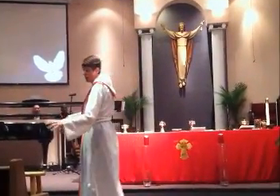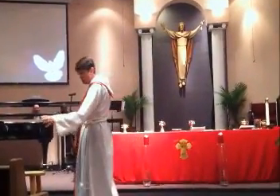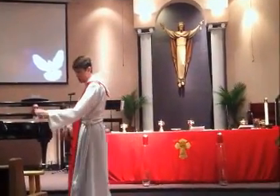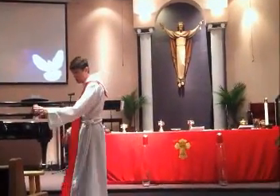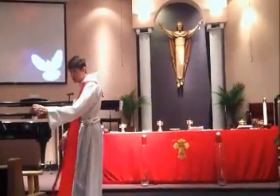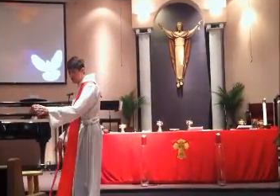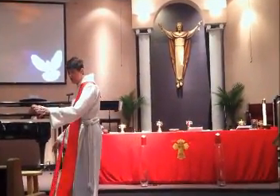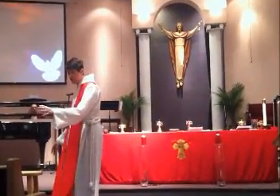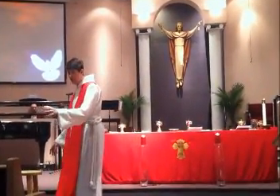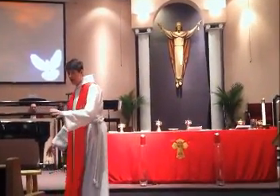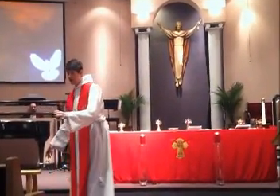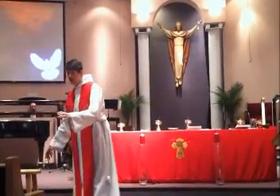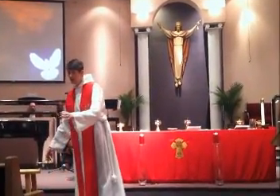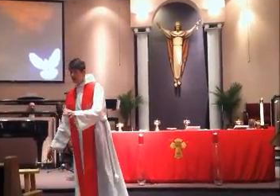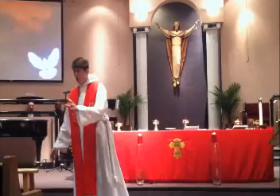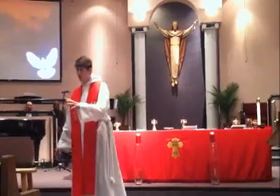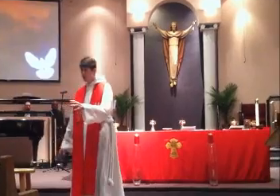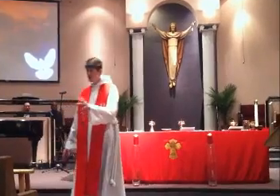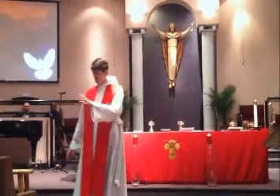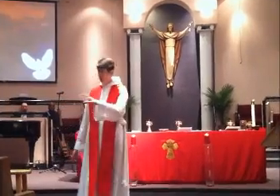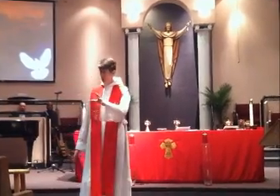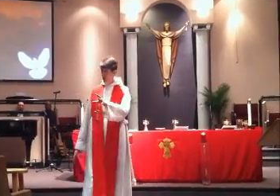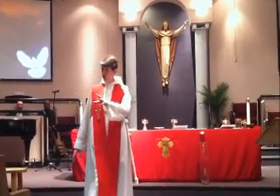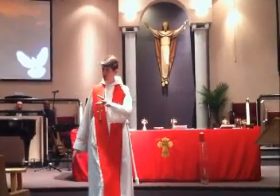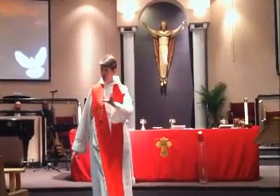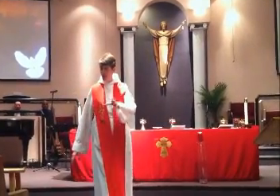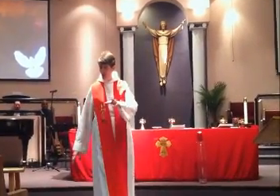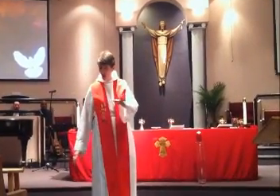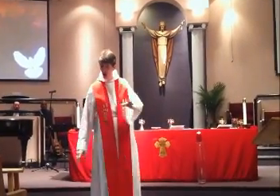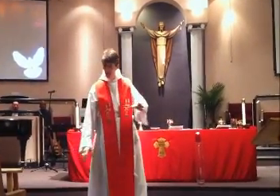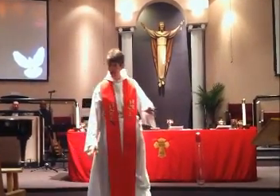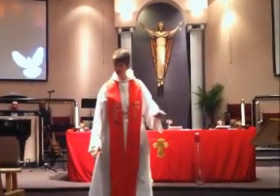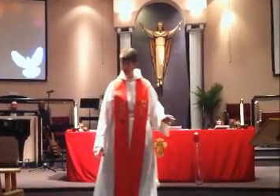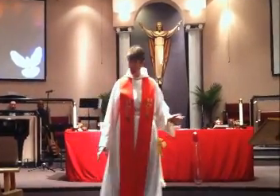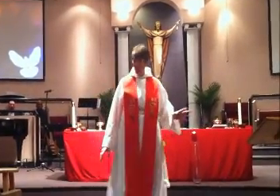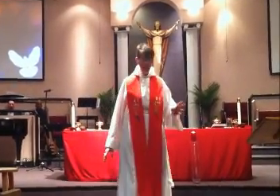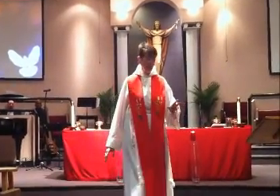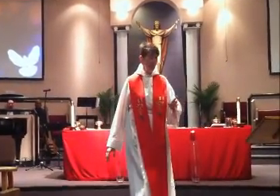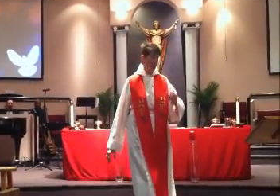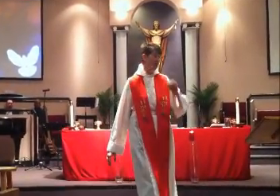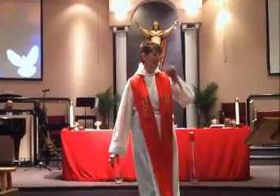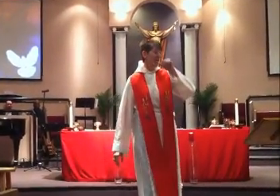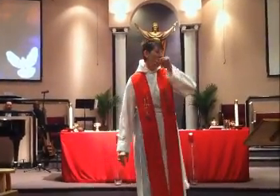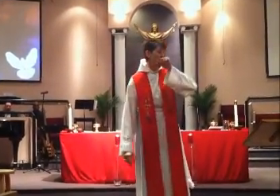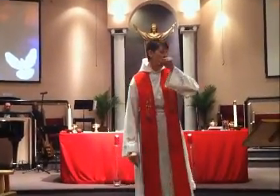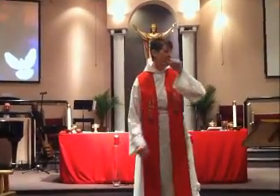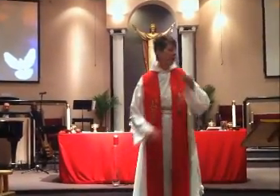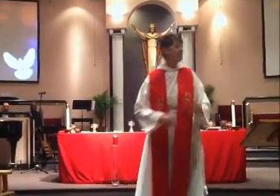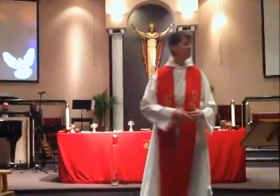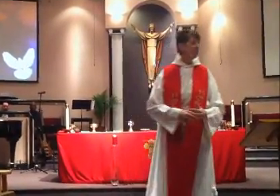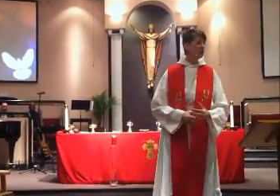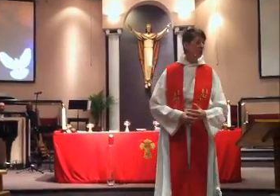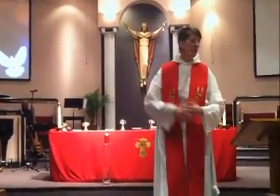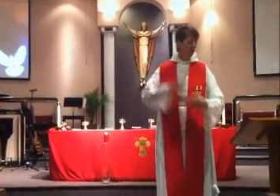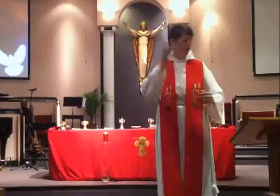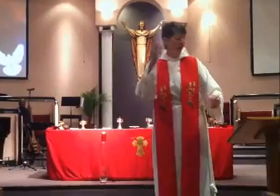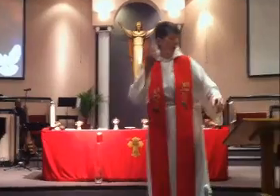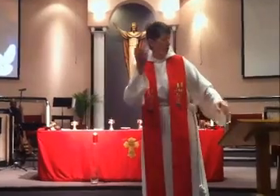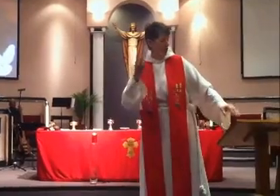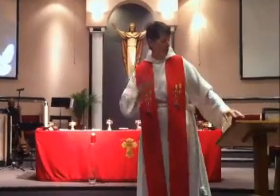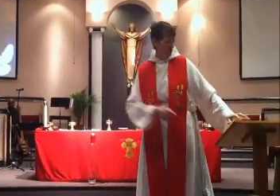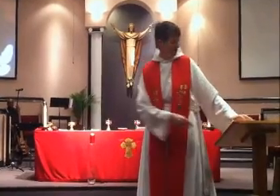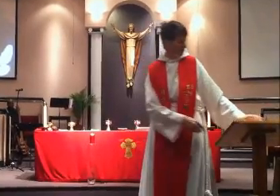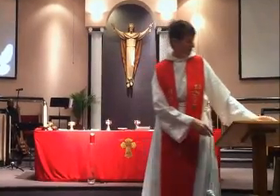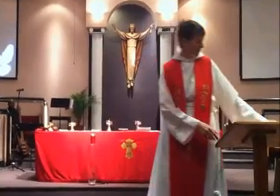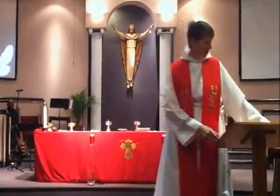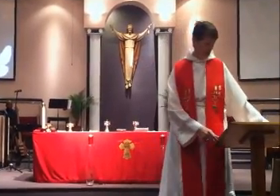there are other churches. Have you heard this? There are other churches that are now welcoming of GLBT people. You know, some of you know who they